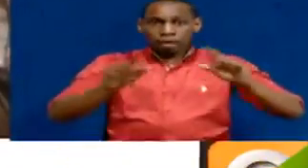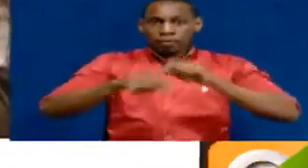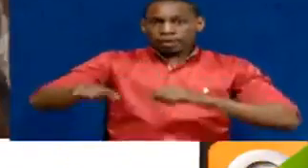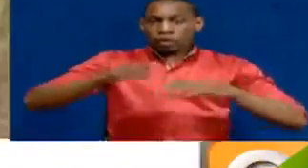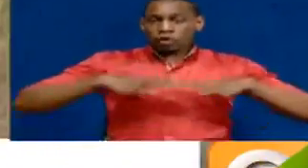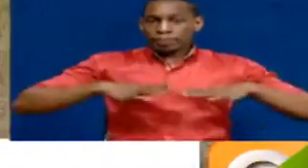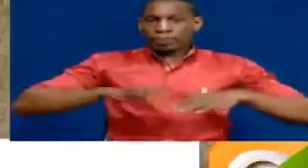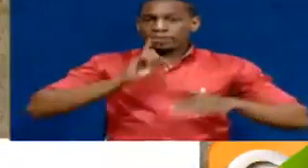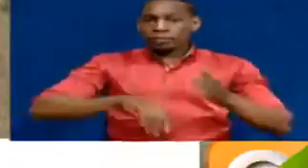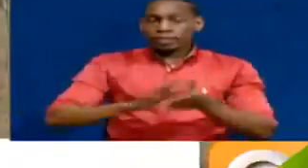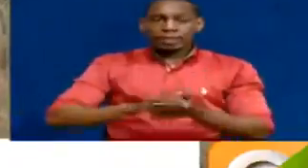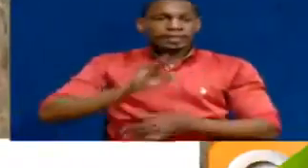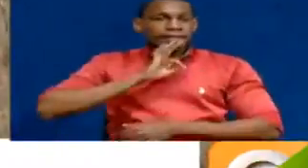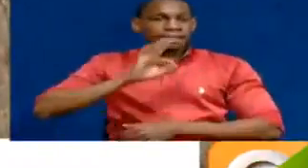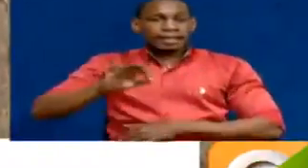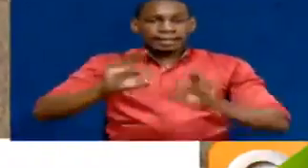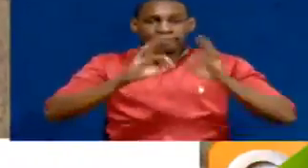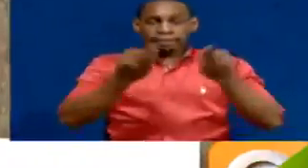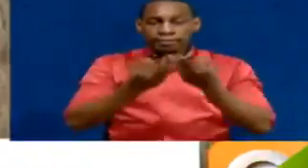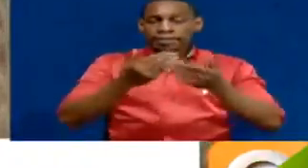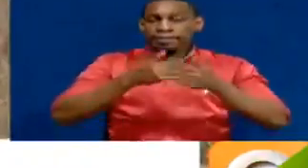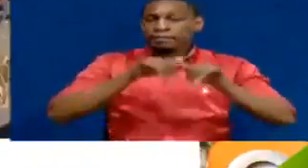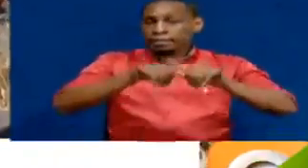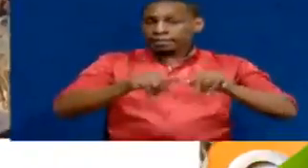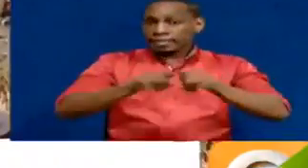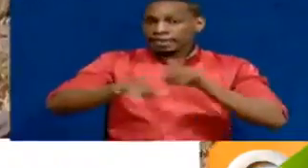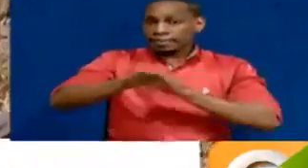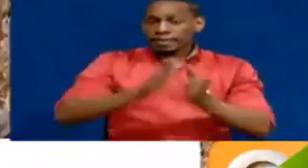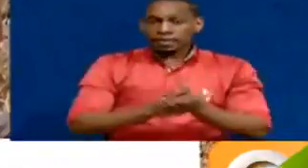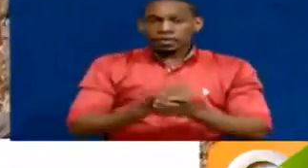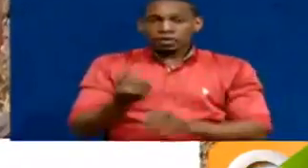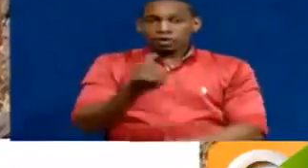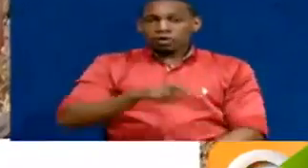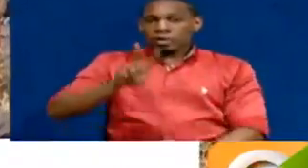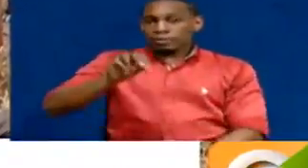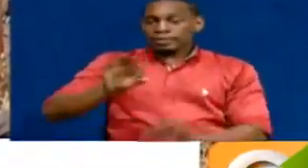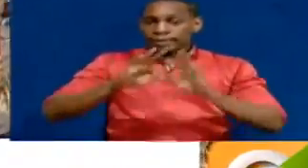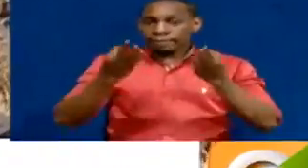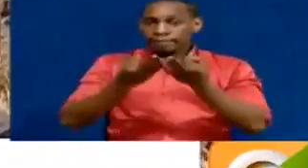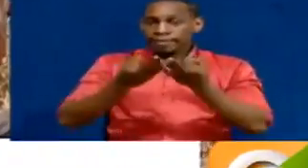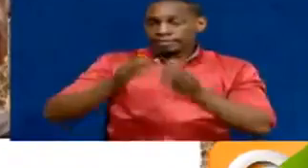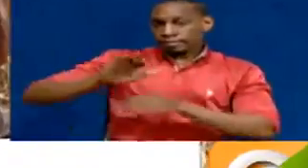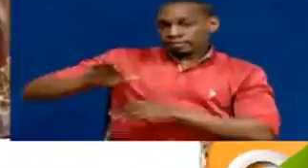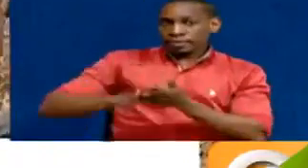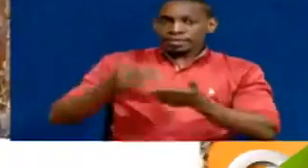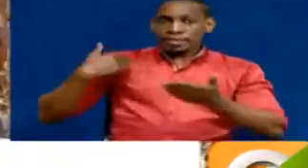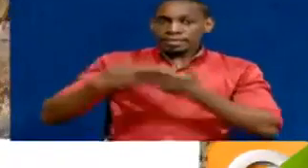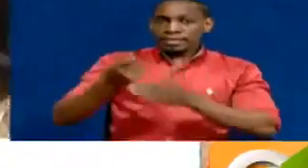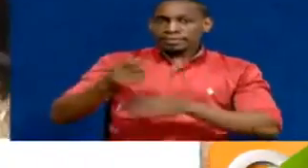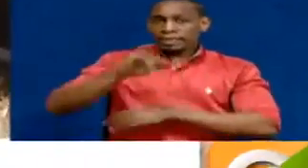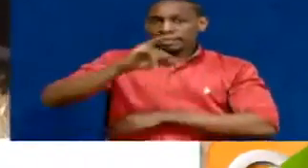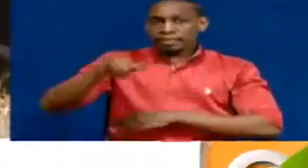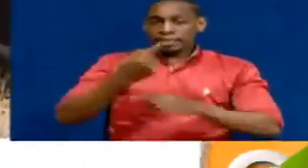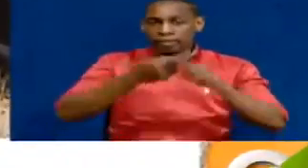in this area, 300 households used to live here. Only 20 households have now been left since January this